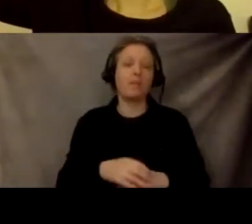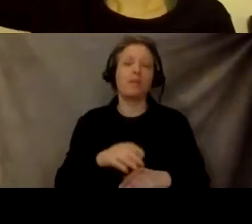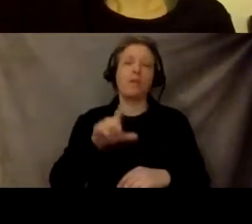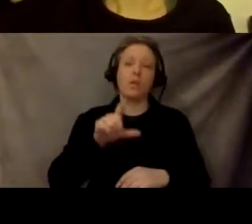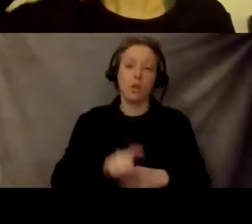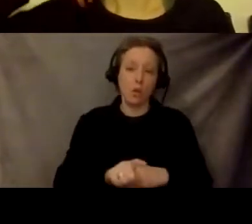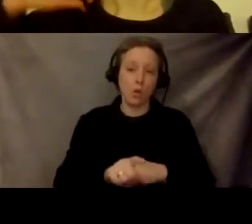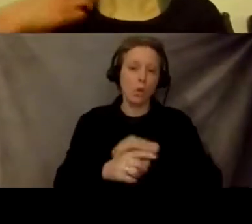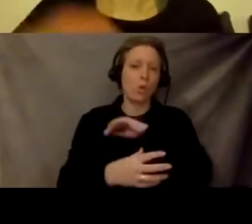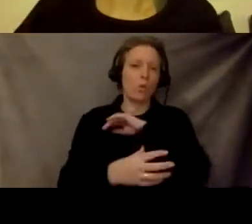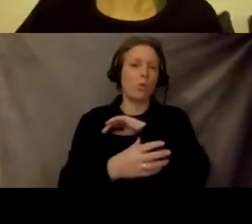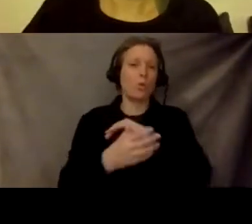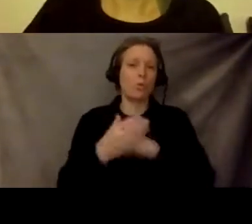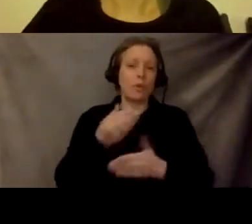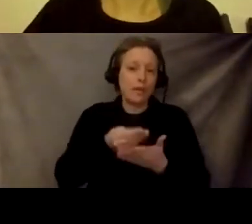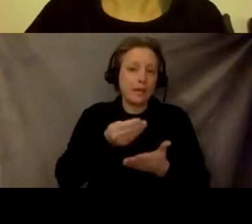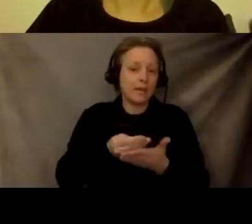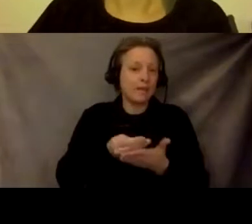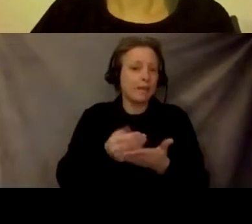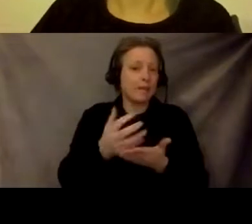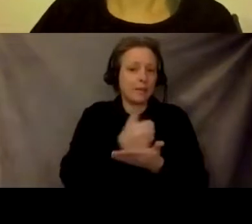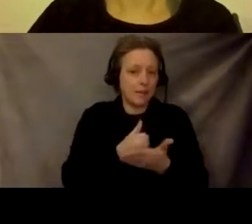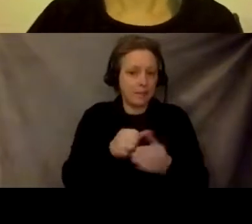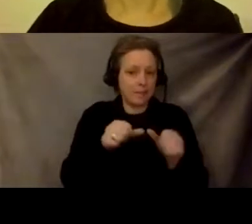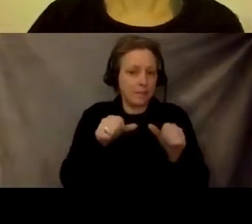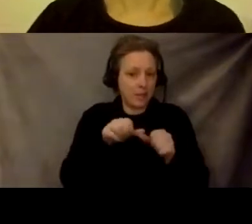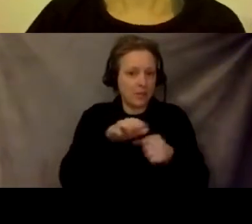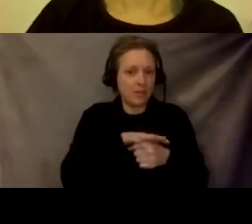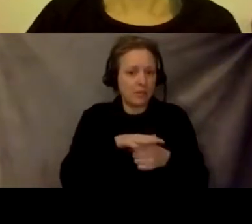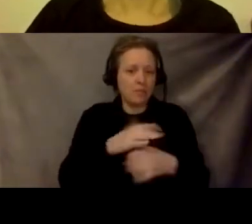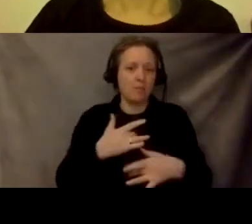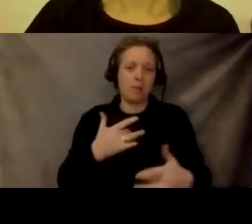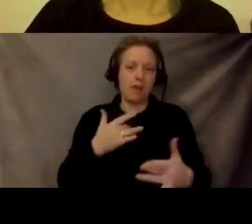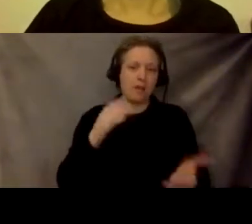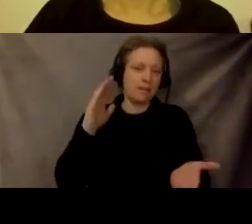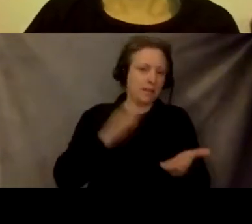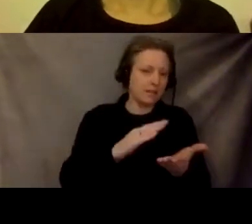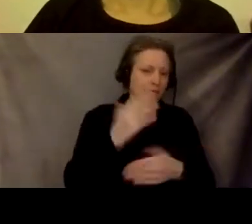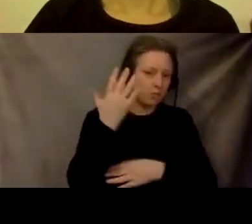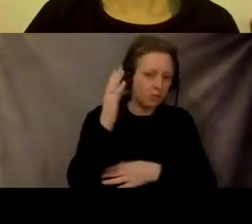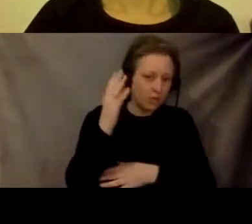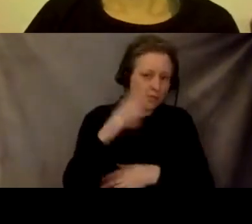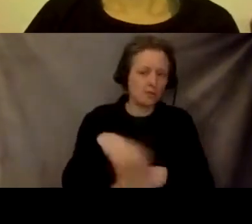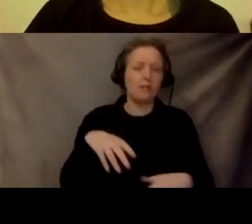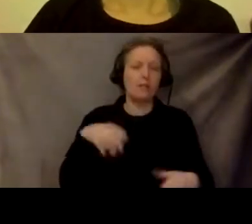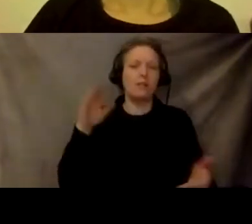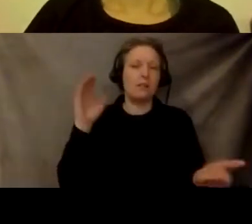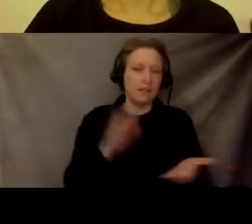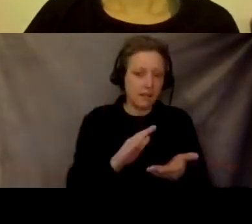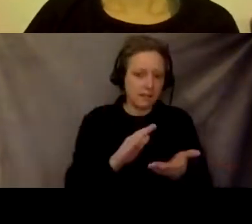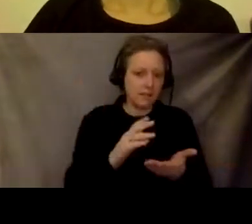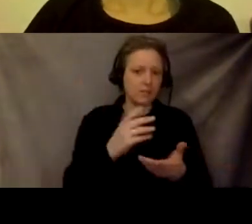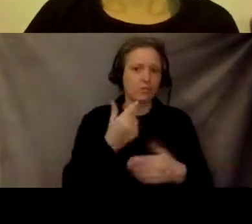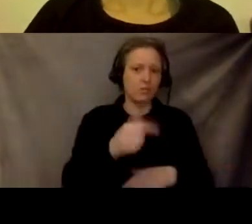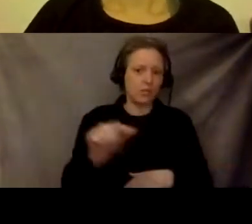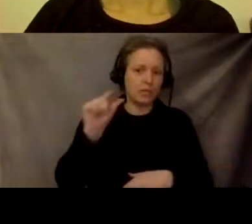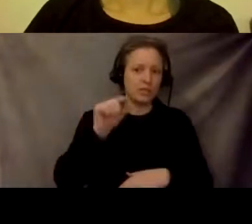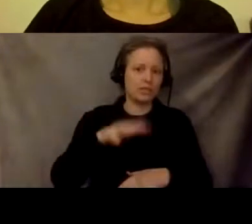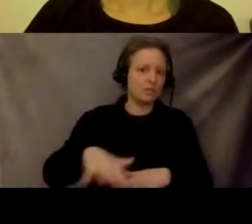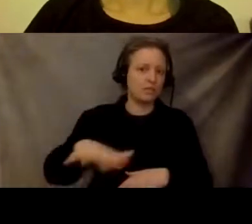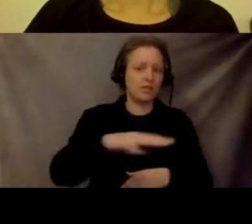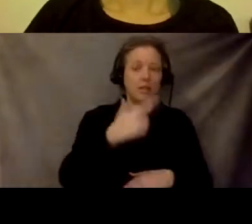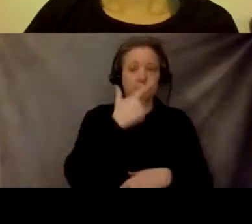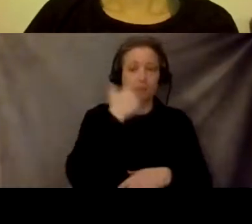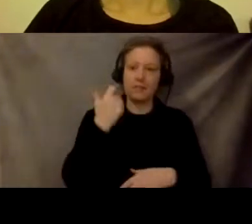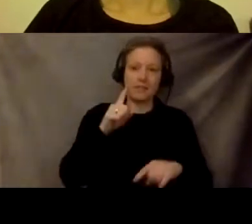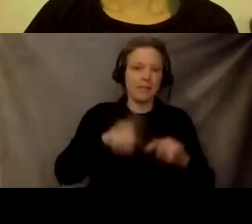much lower open spaces, much less greenery, because they can't afford to maintain those trees that are in the right of way.